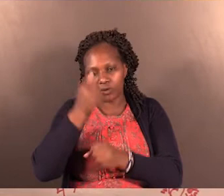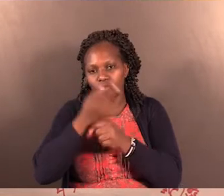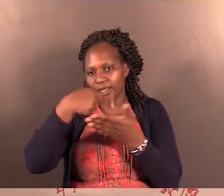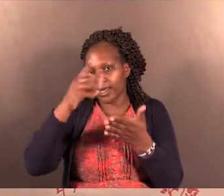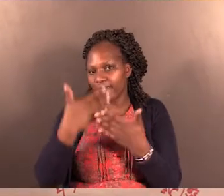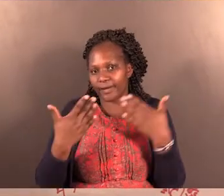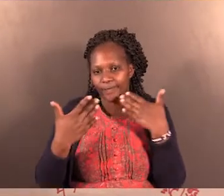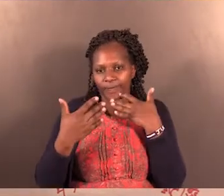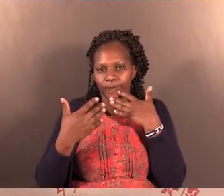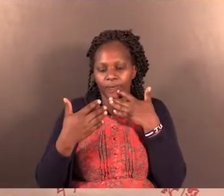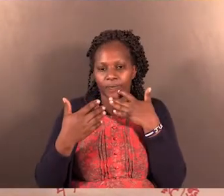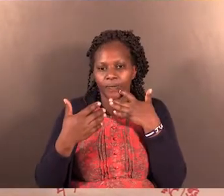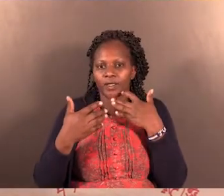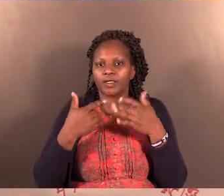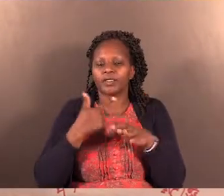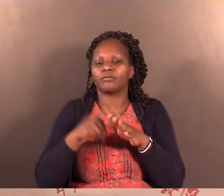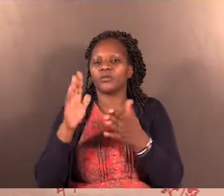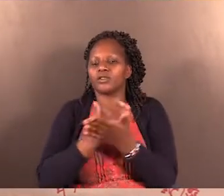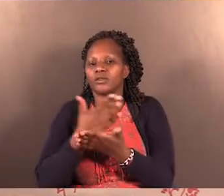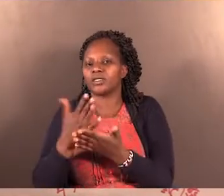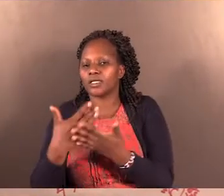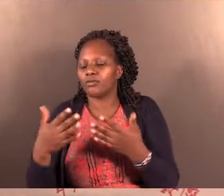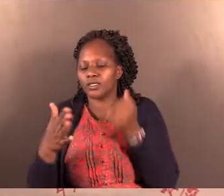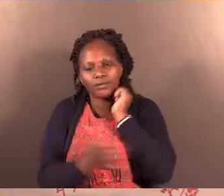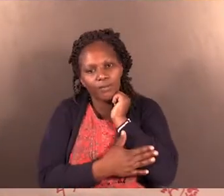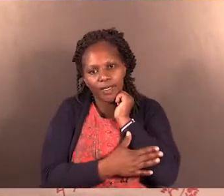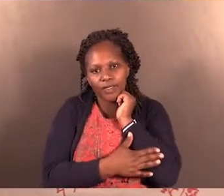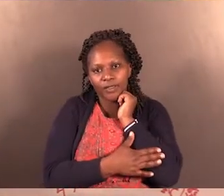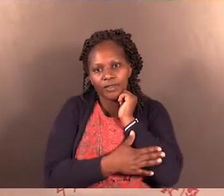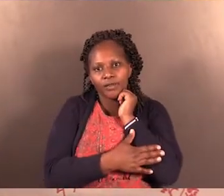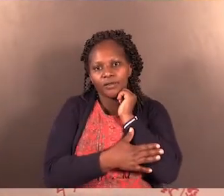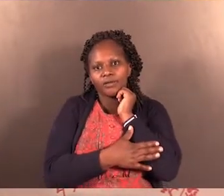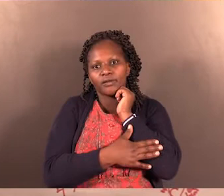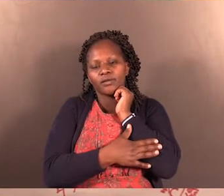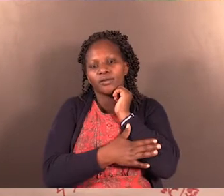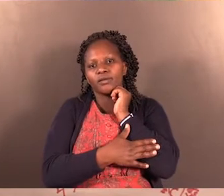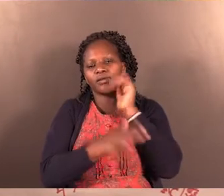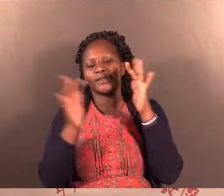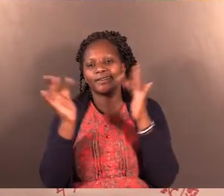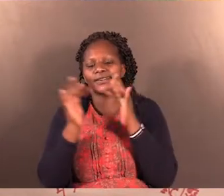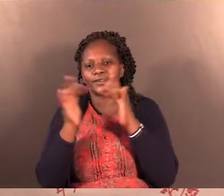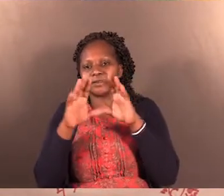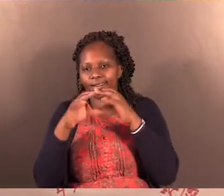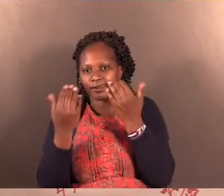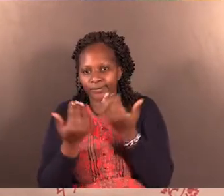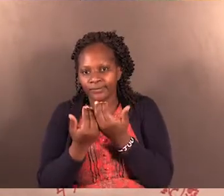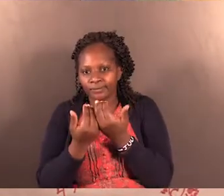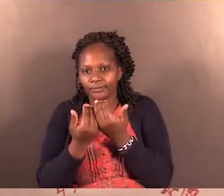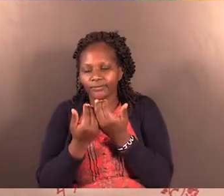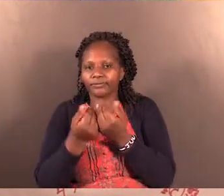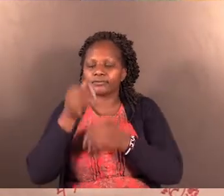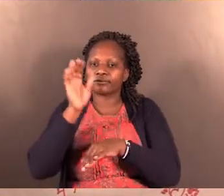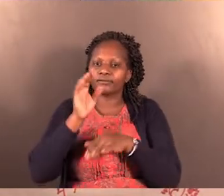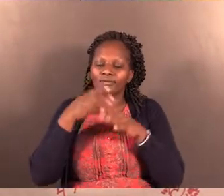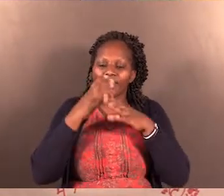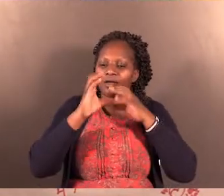the right thing. When someone wants to share with you something which is immoral, like now I know some of you are doing online classes or even